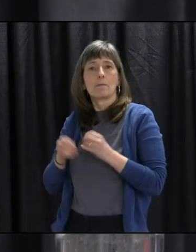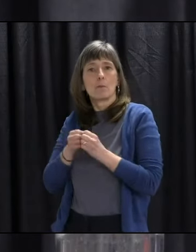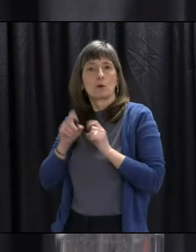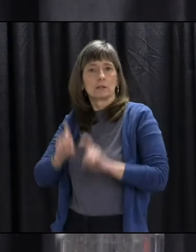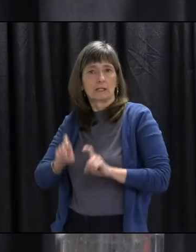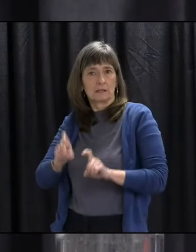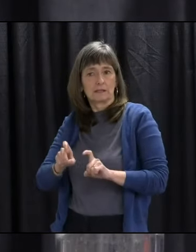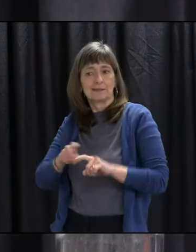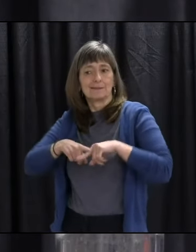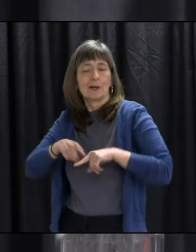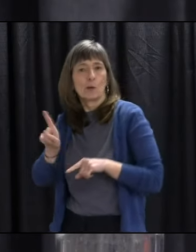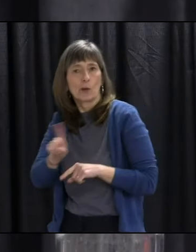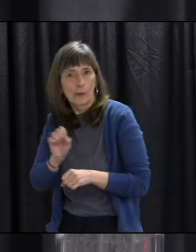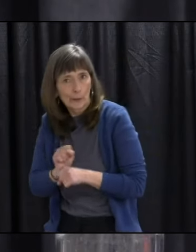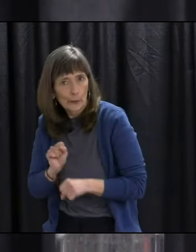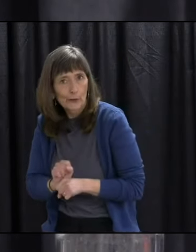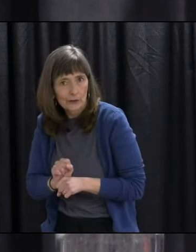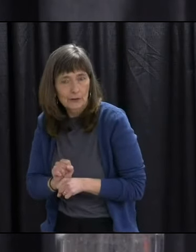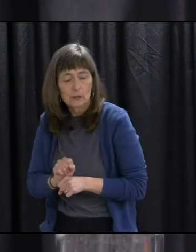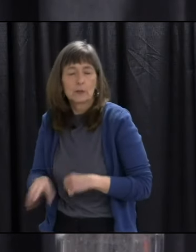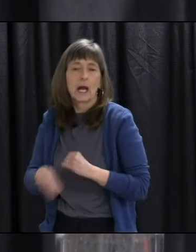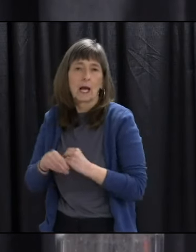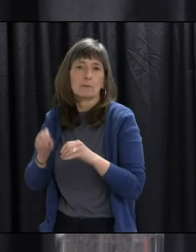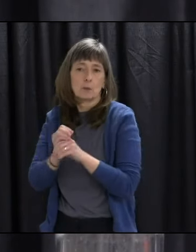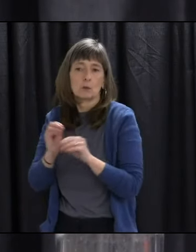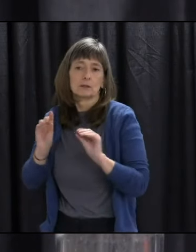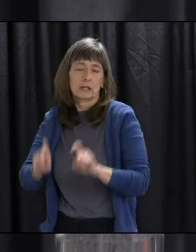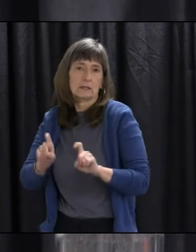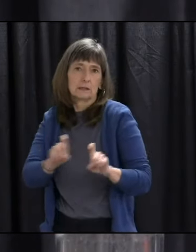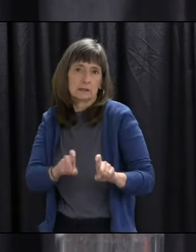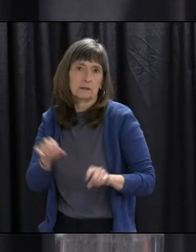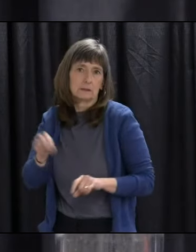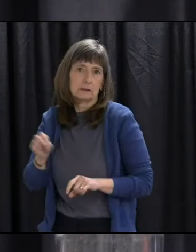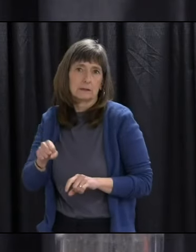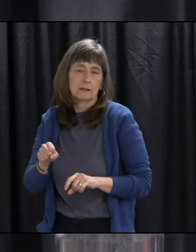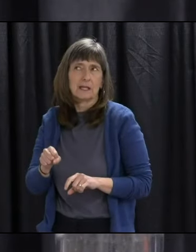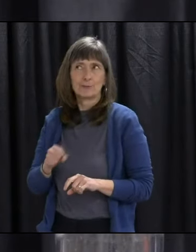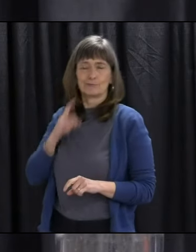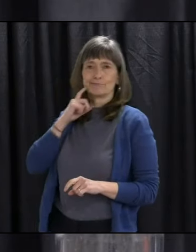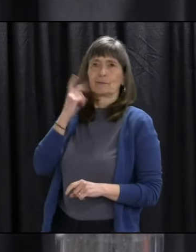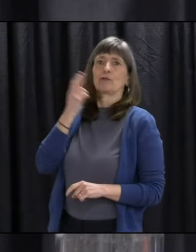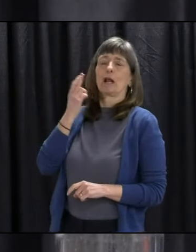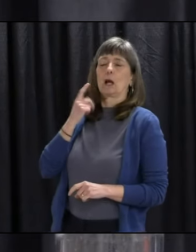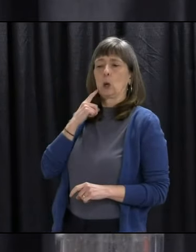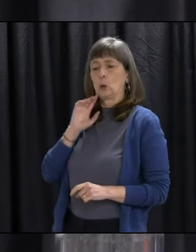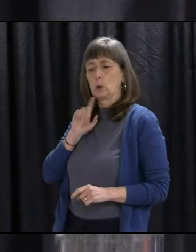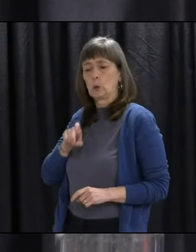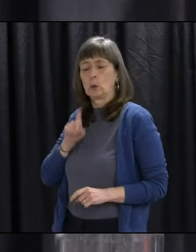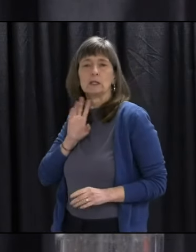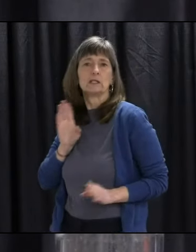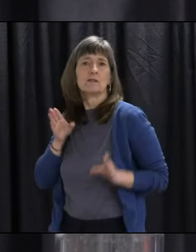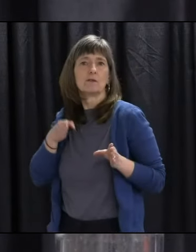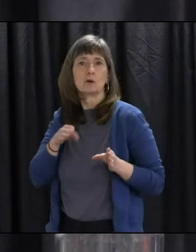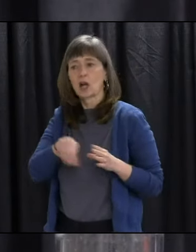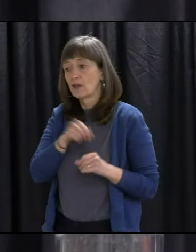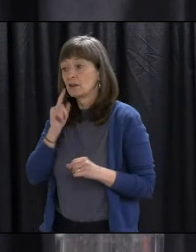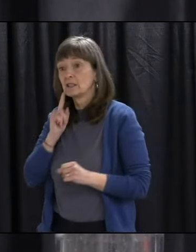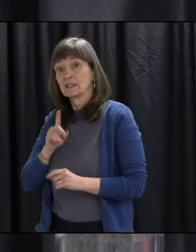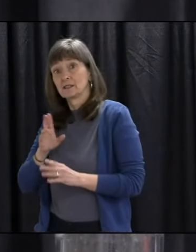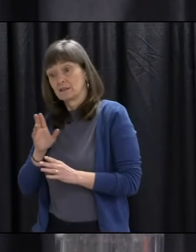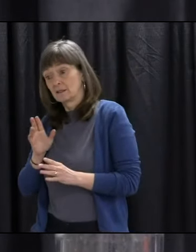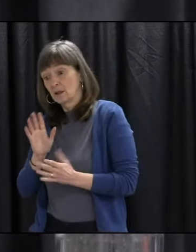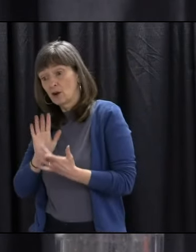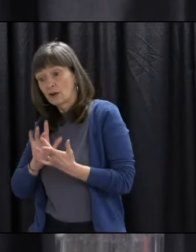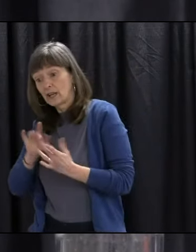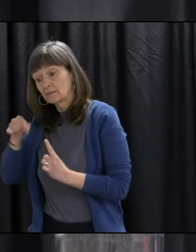at the occupation of people, because we recognized there were areas where we needed to focus outside of straightforward